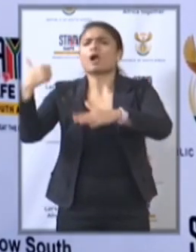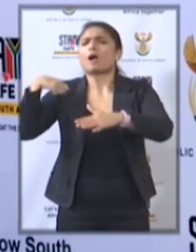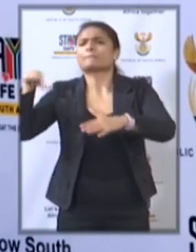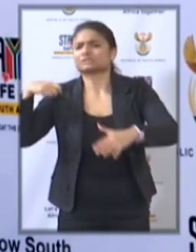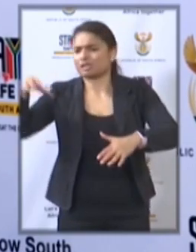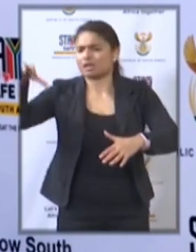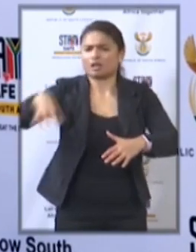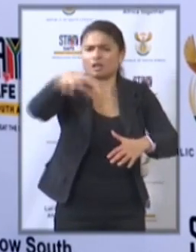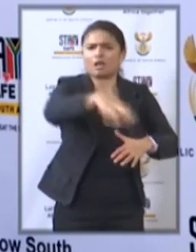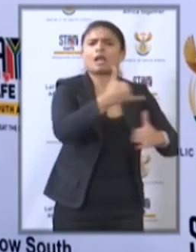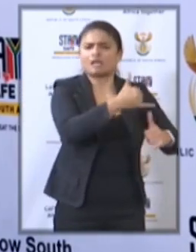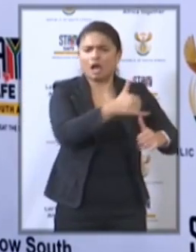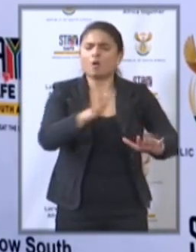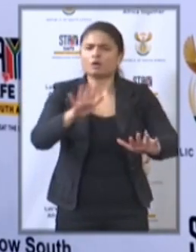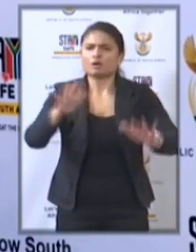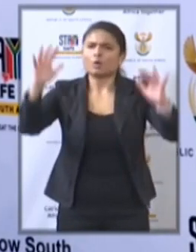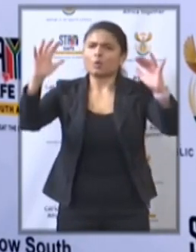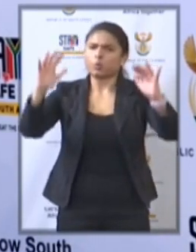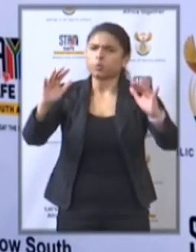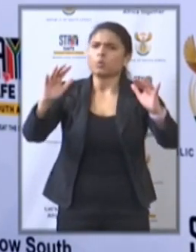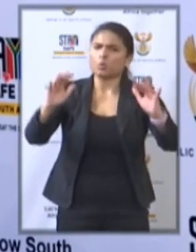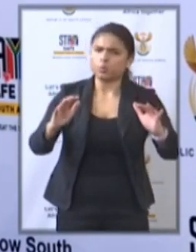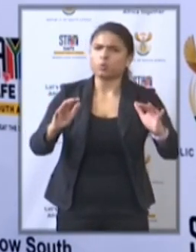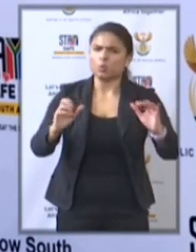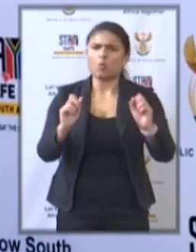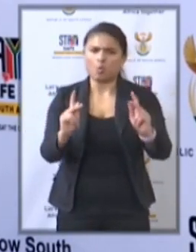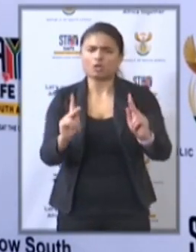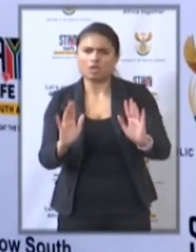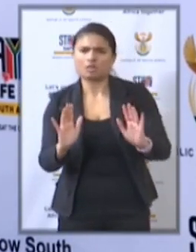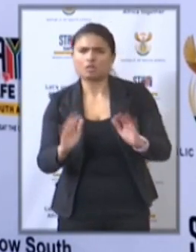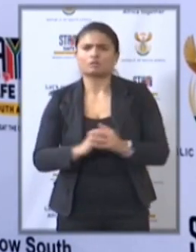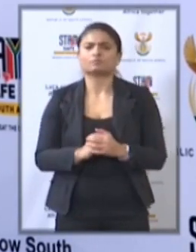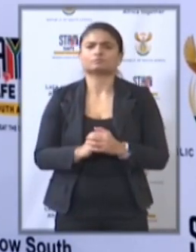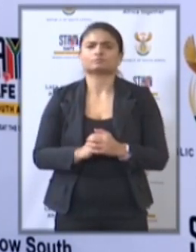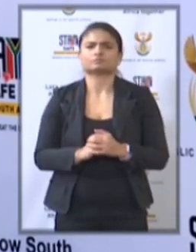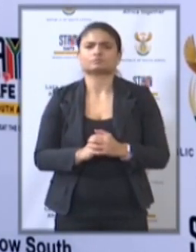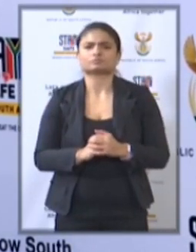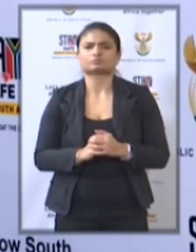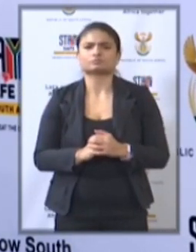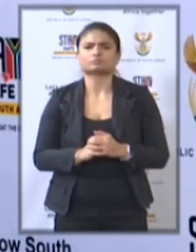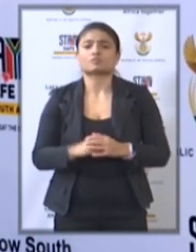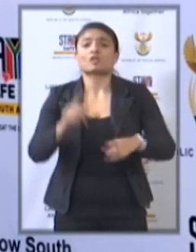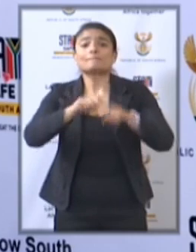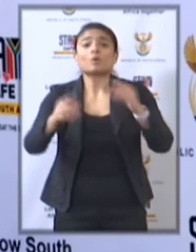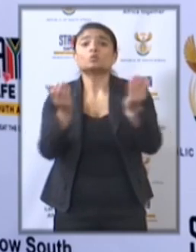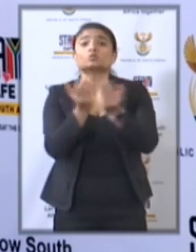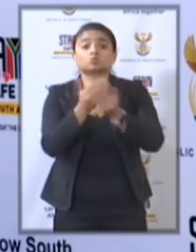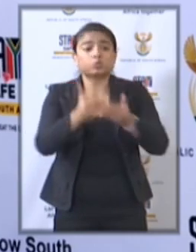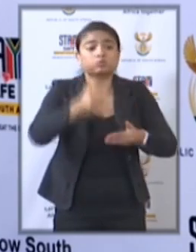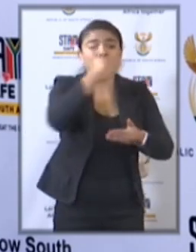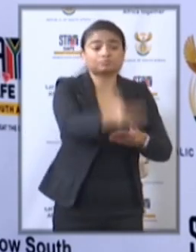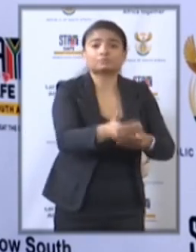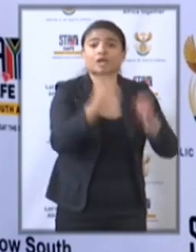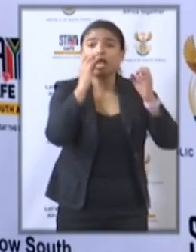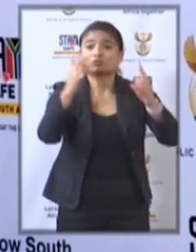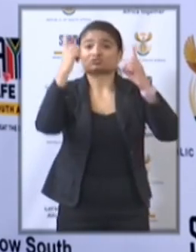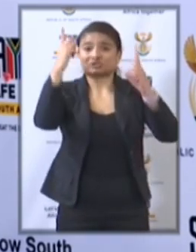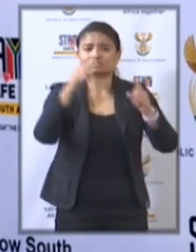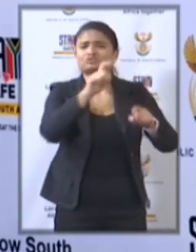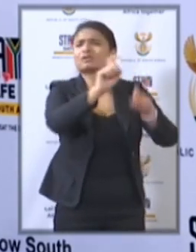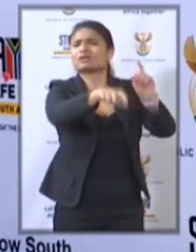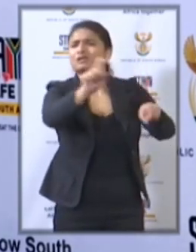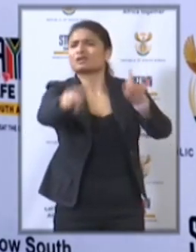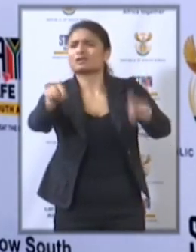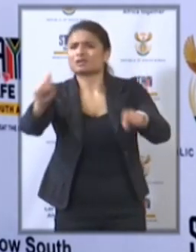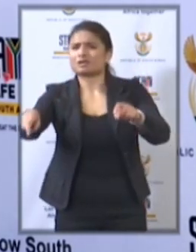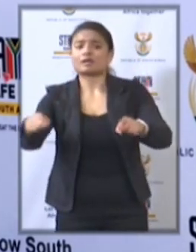weeks. The gradual reopening of the post-school education and training institutions takes